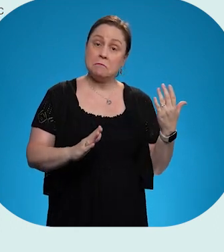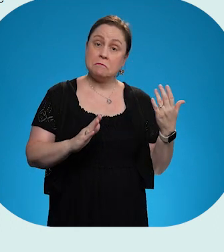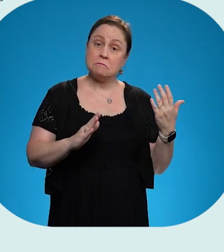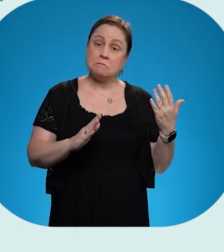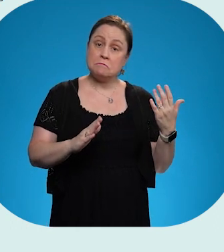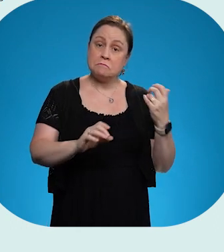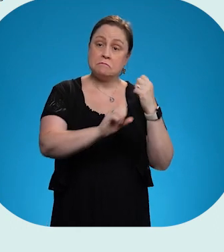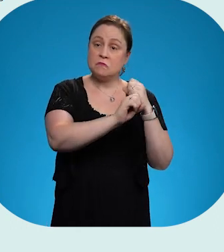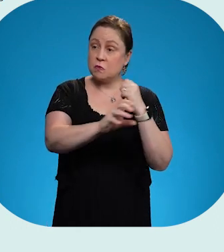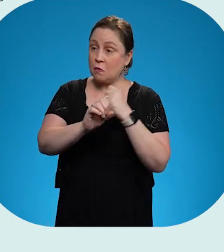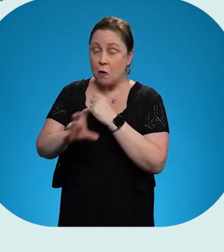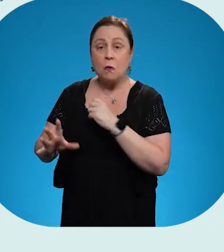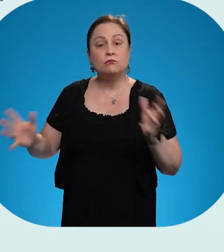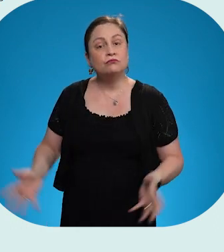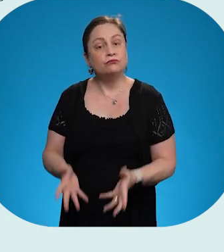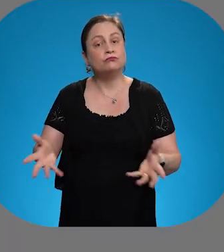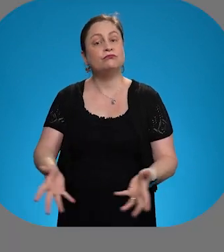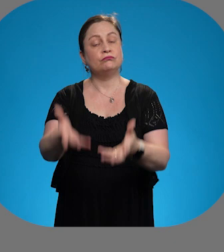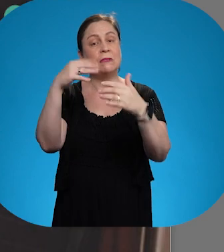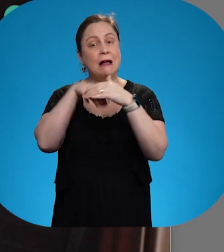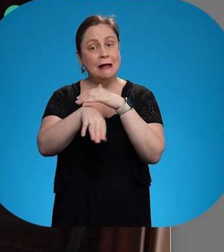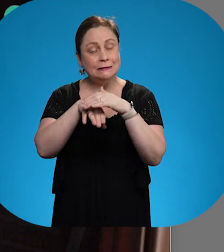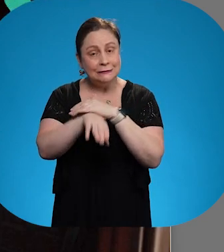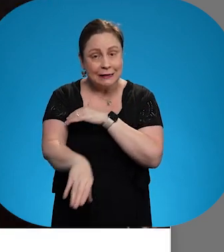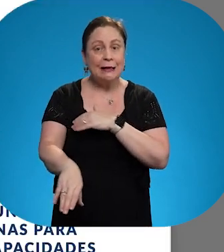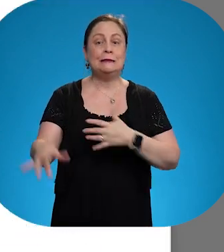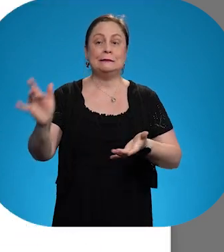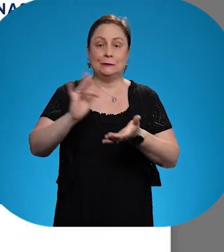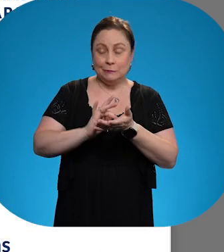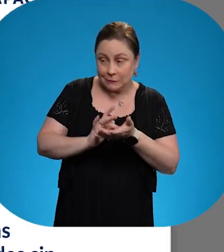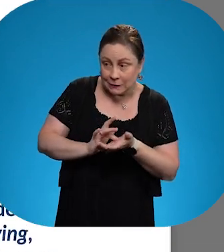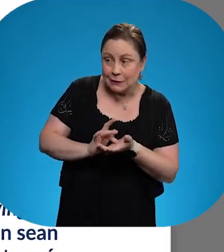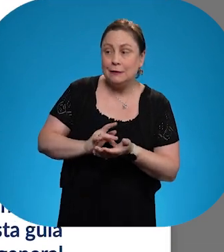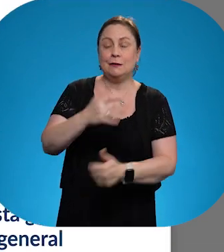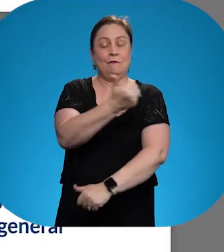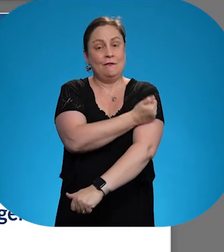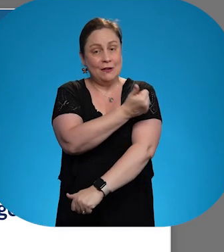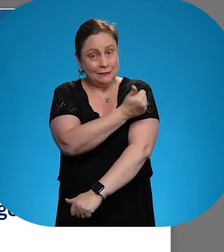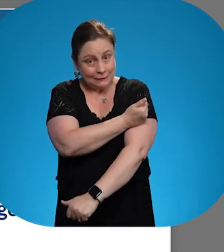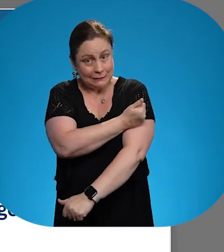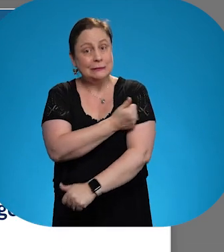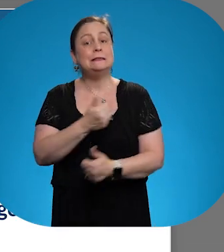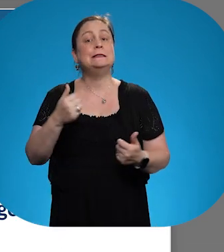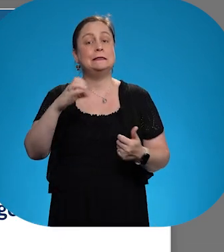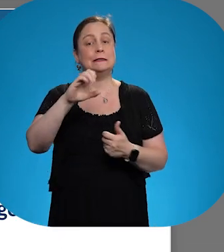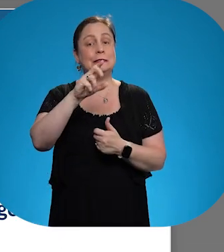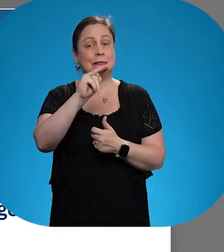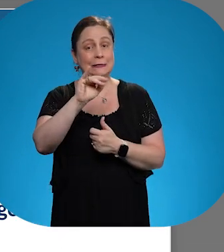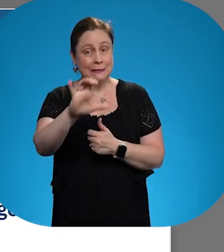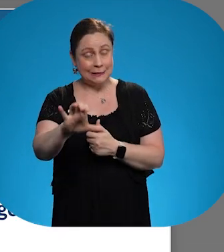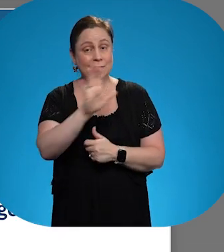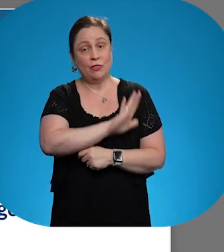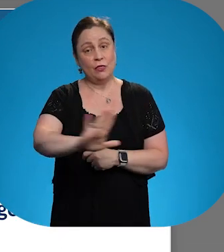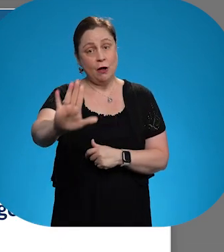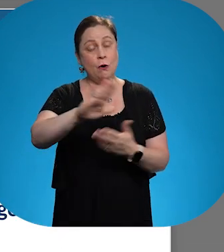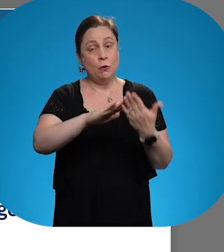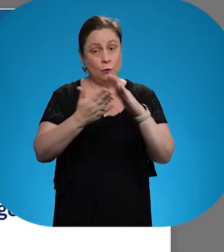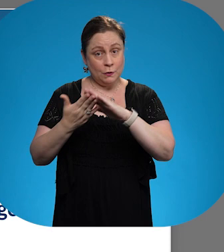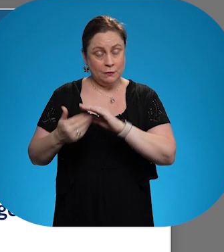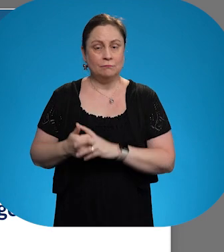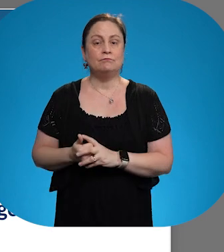able to simply promote access to pharmacies and more broadly vaccine clinics and sites in their